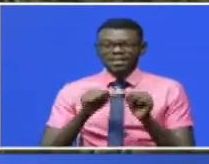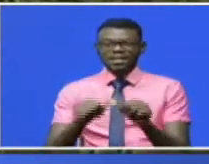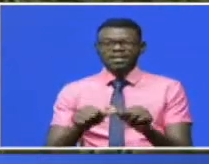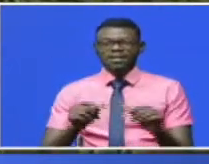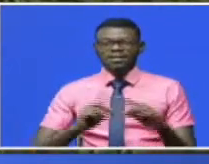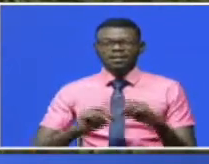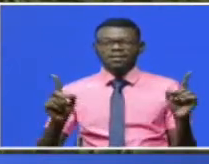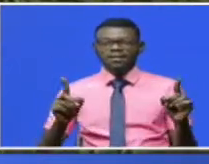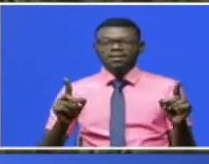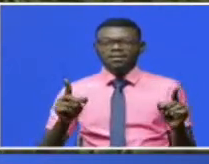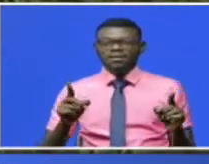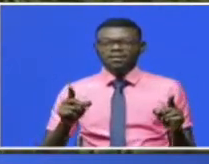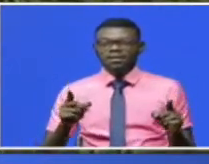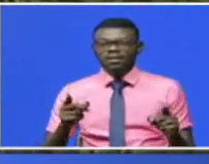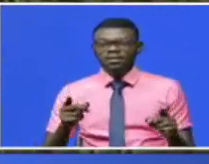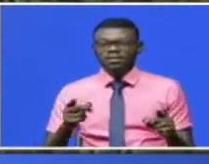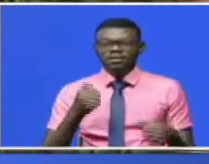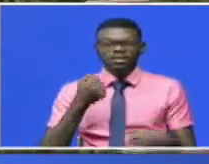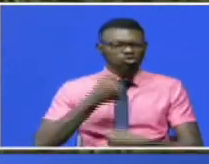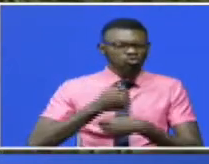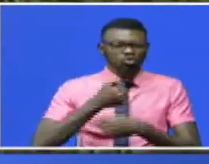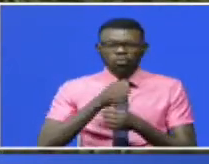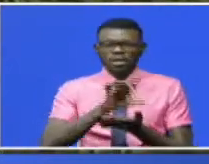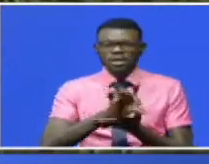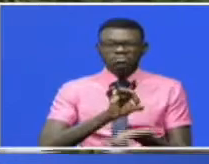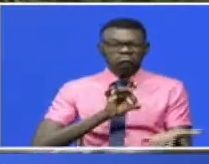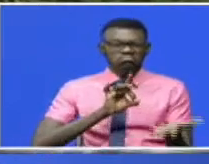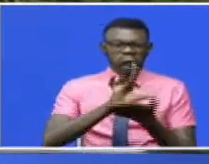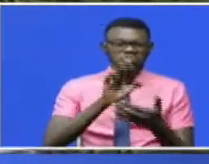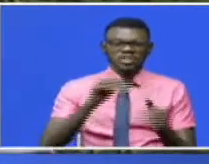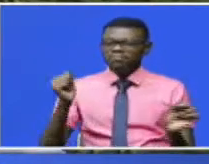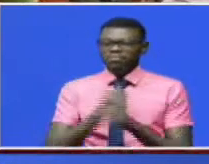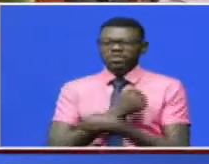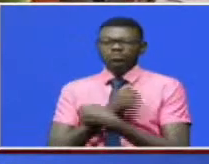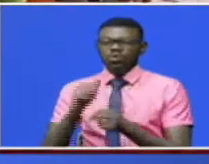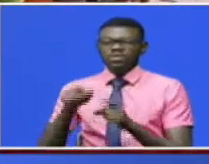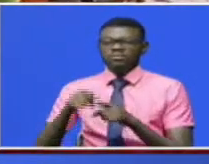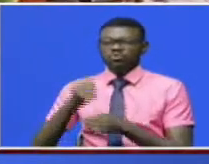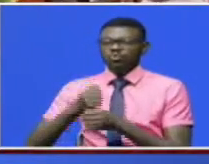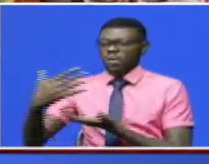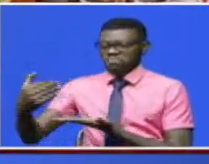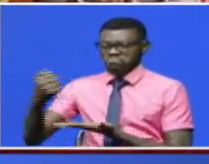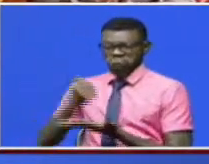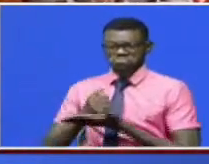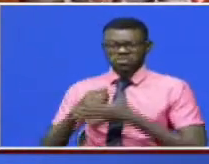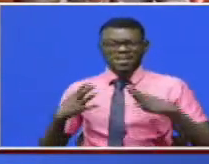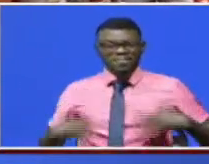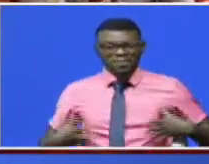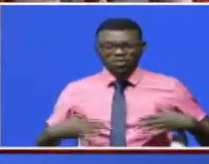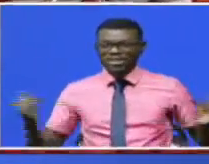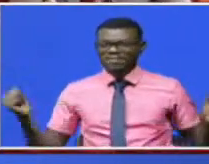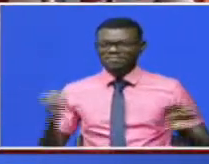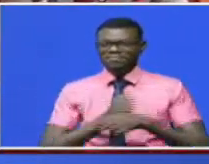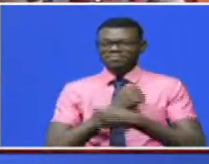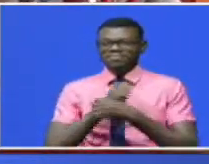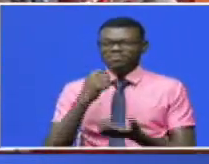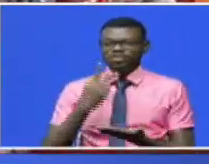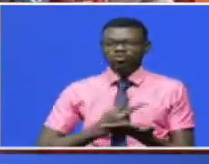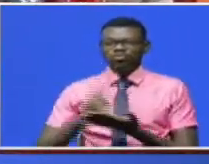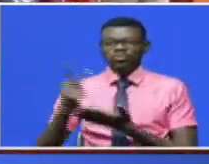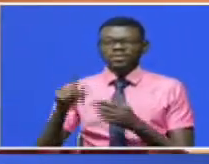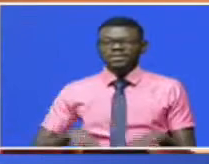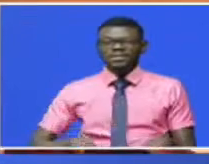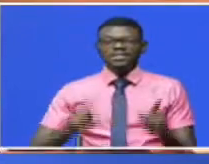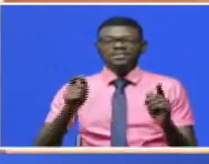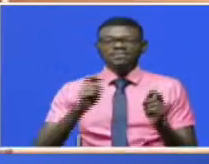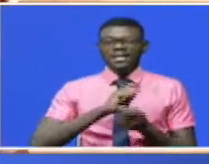cannot fire people. He cannot fire. The same way he cannot hire is the same way he cannot fire. Wiki mbili tu mamlakani, Mutura amefanya mabadiliko kwenye